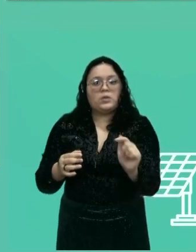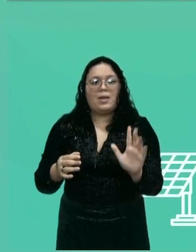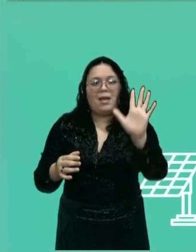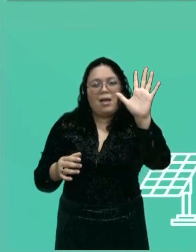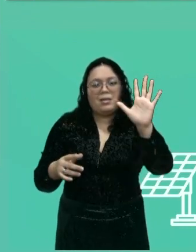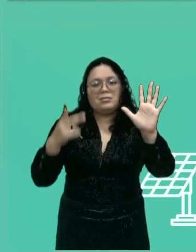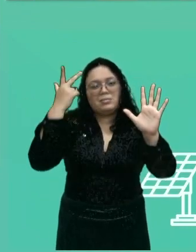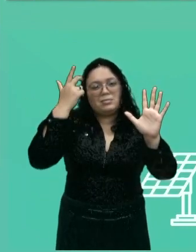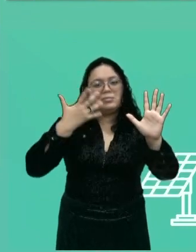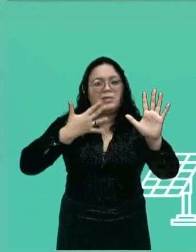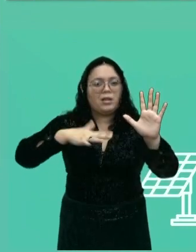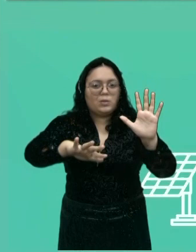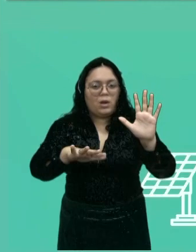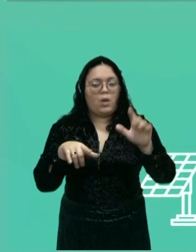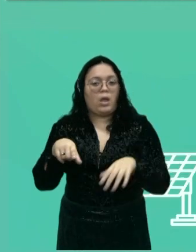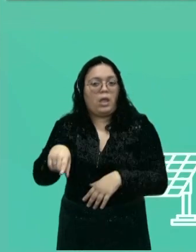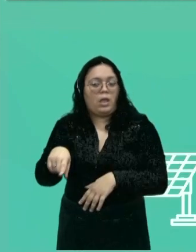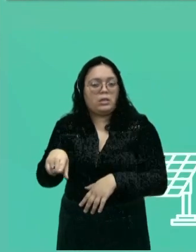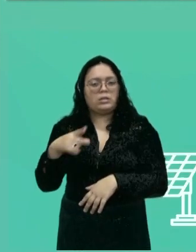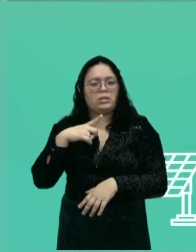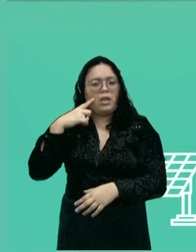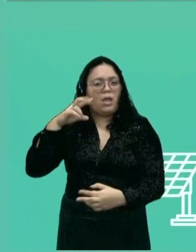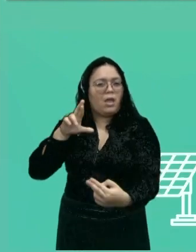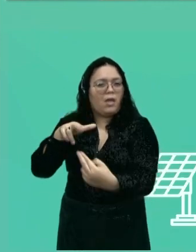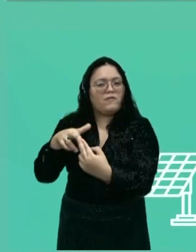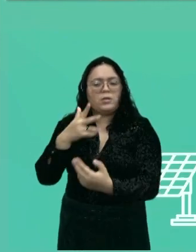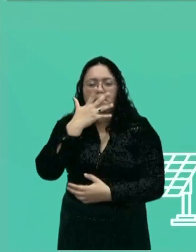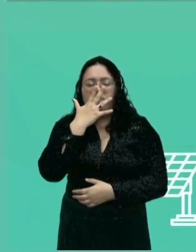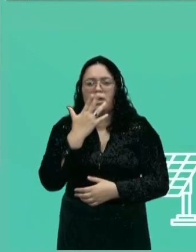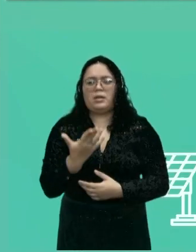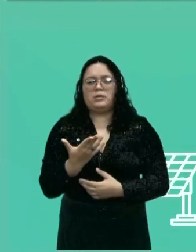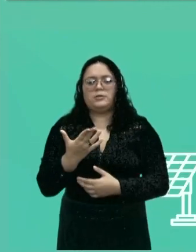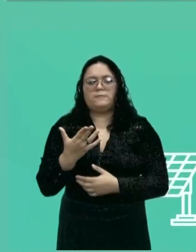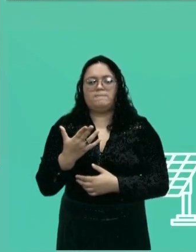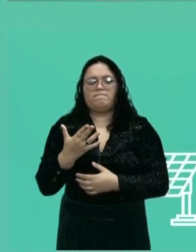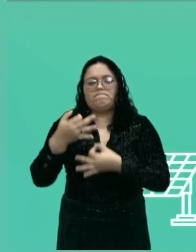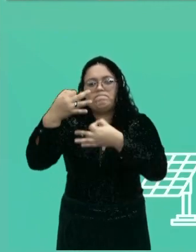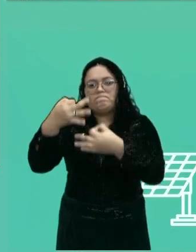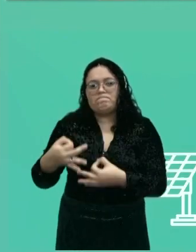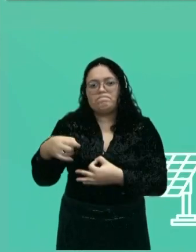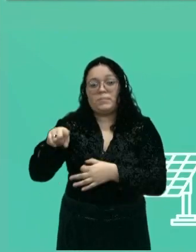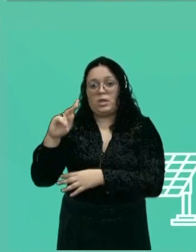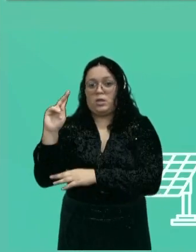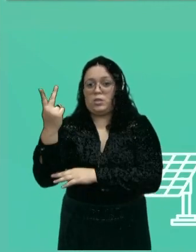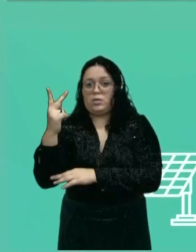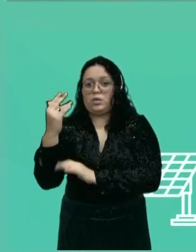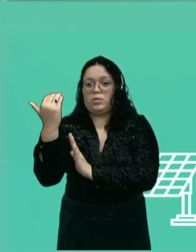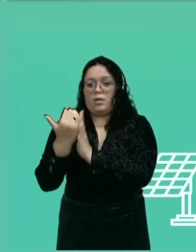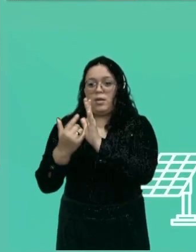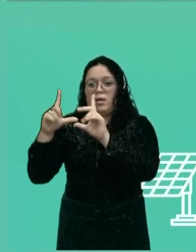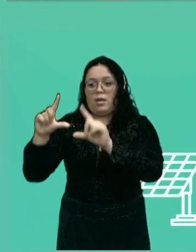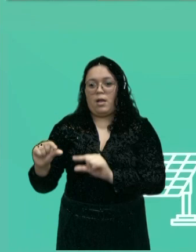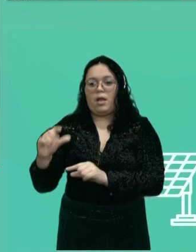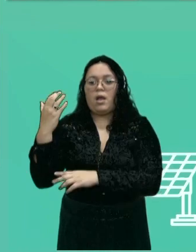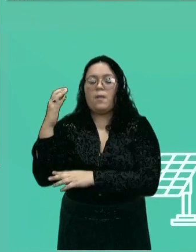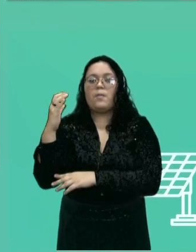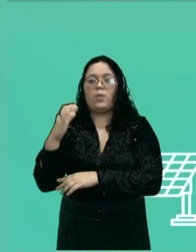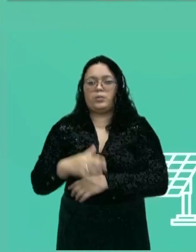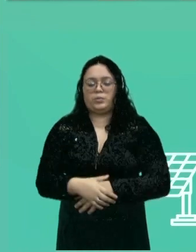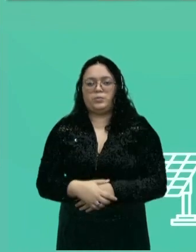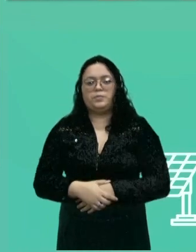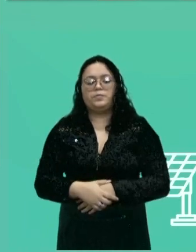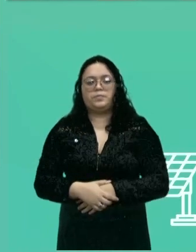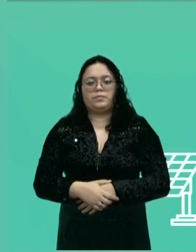international benchmark for low carbon hydrogen pricing. So the low carbon hydrogen